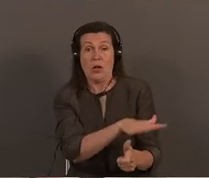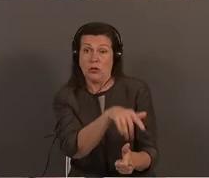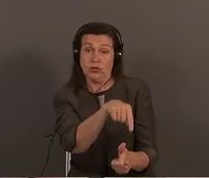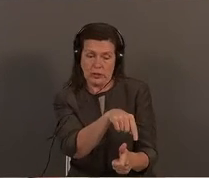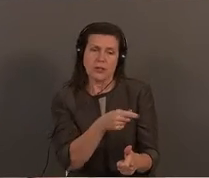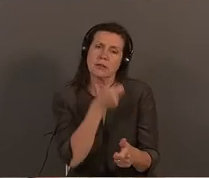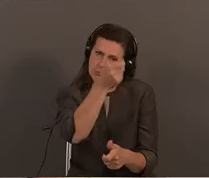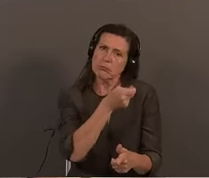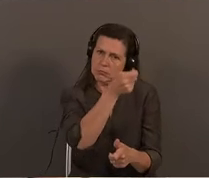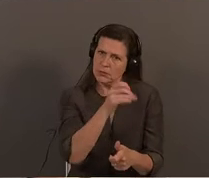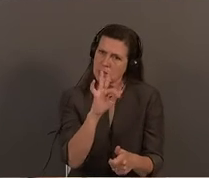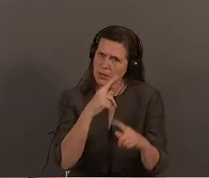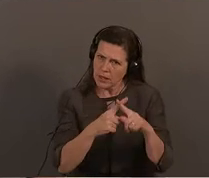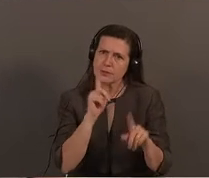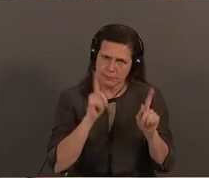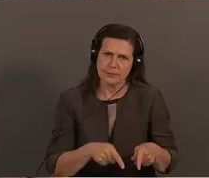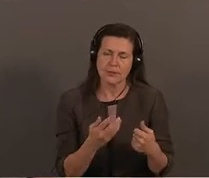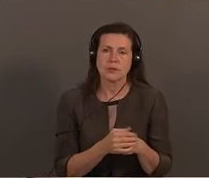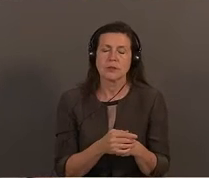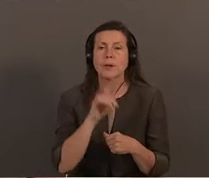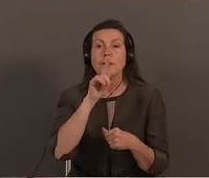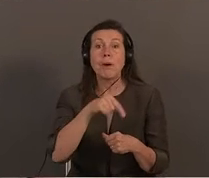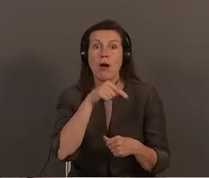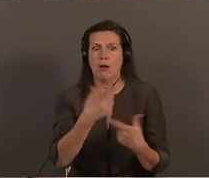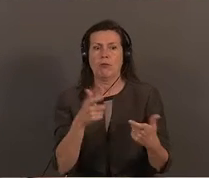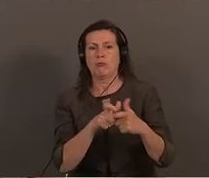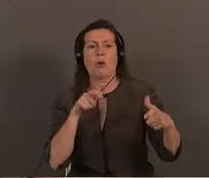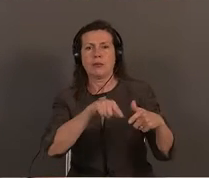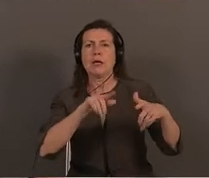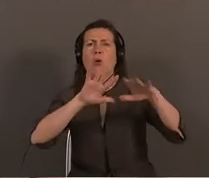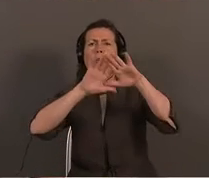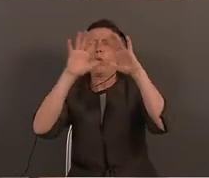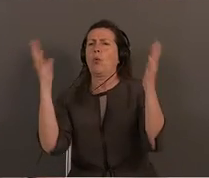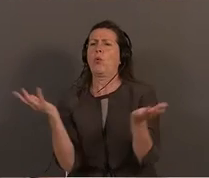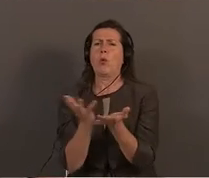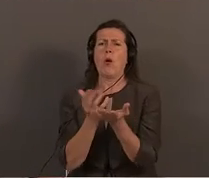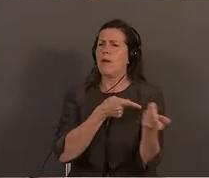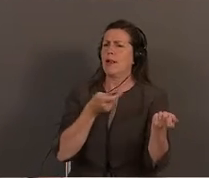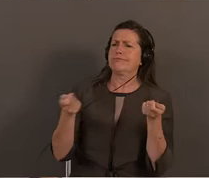profits. But when talking about global players, then I would like to say that